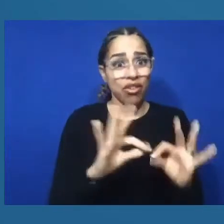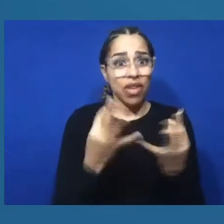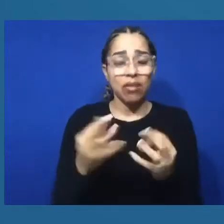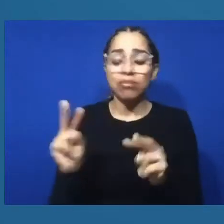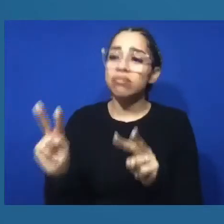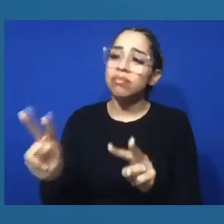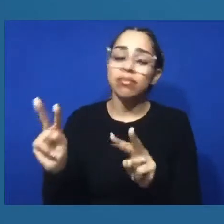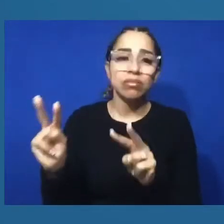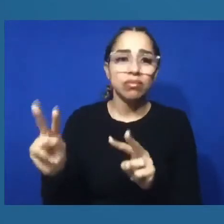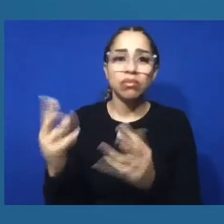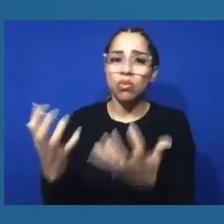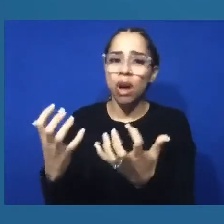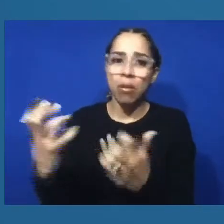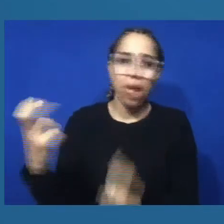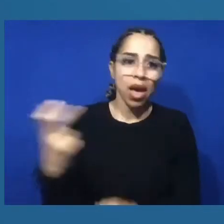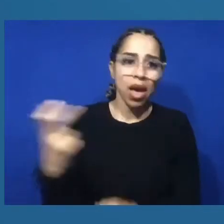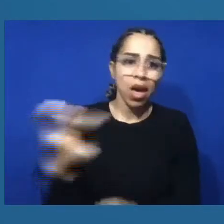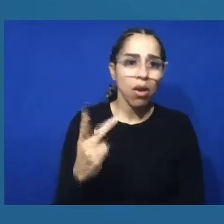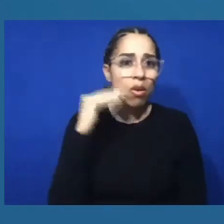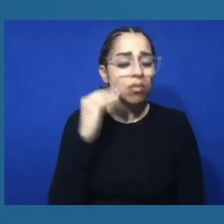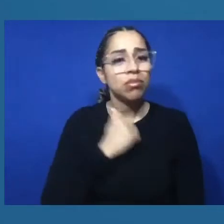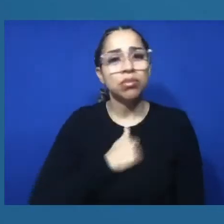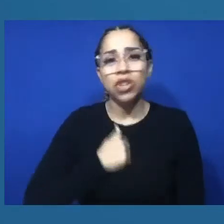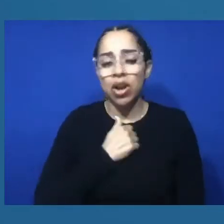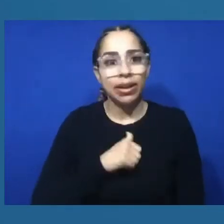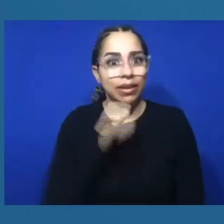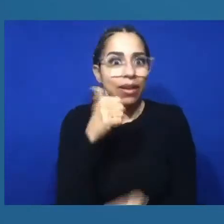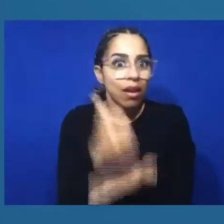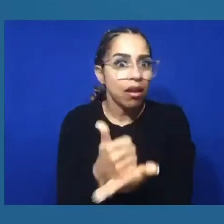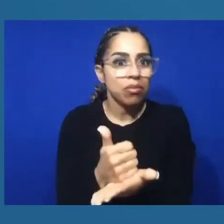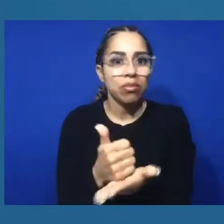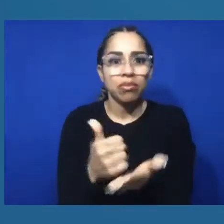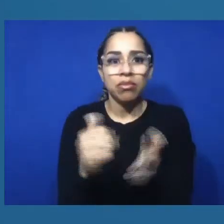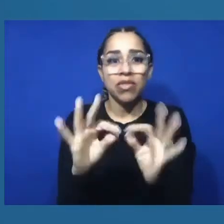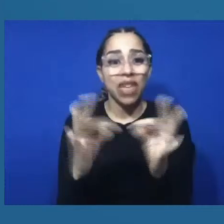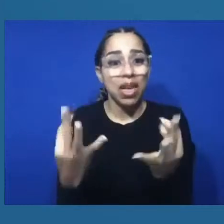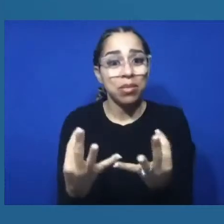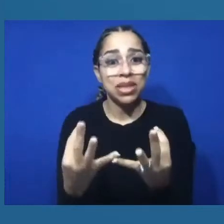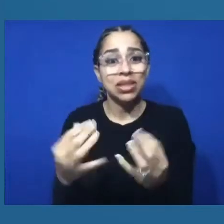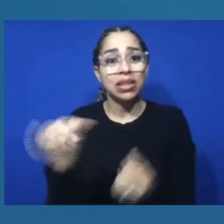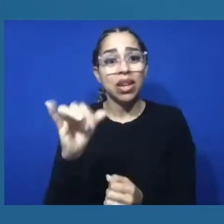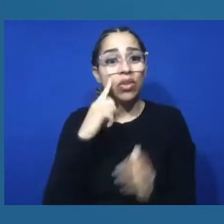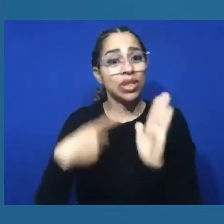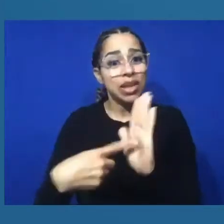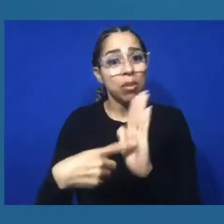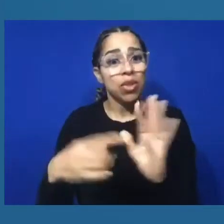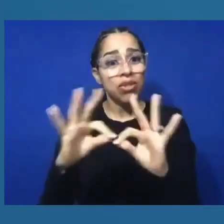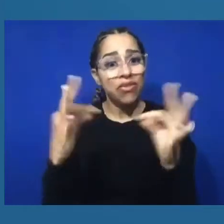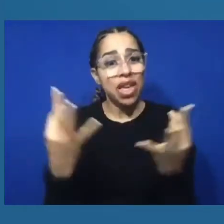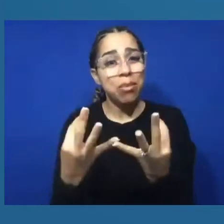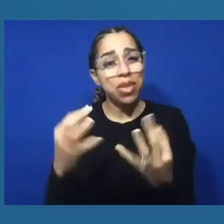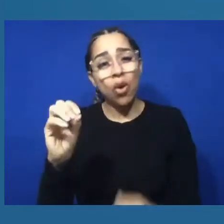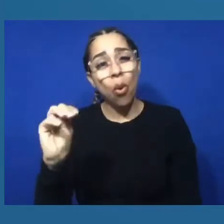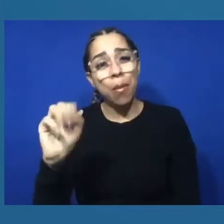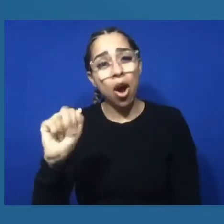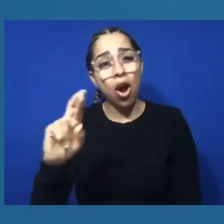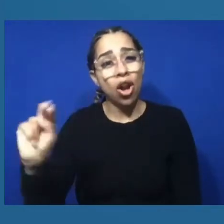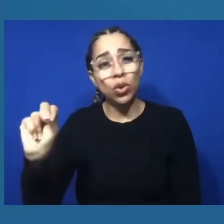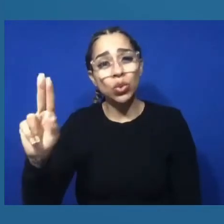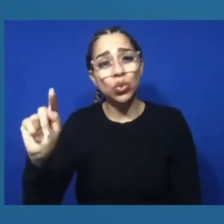I'm sorry that it didn't help families like the family of Omer Nutra. It's heartbreaking because I met